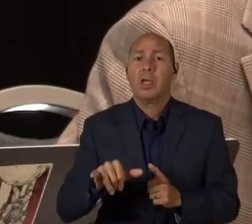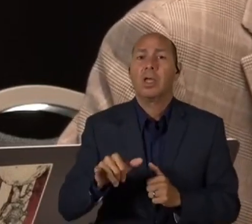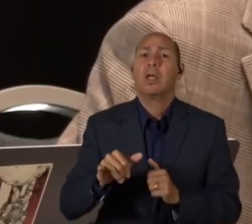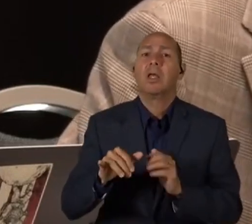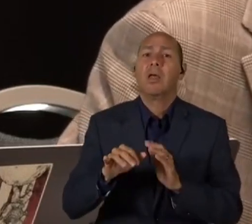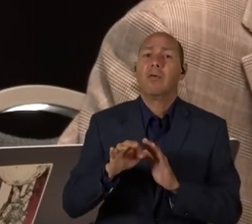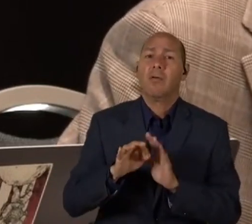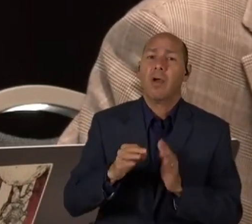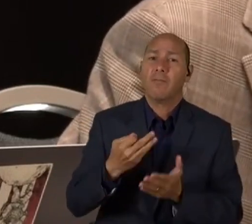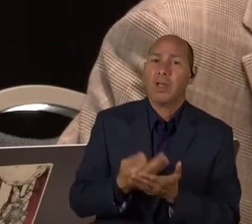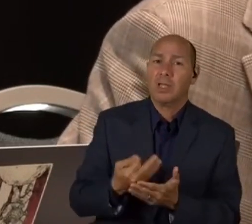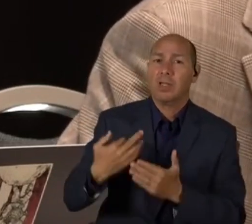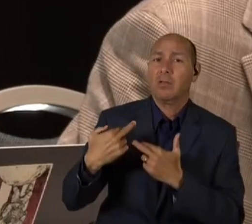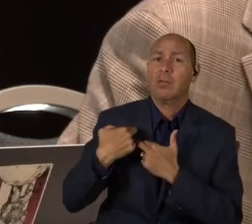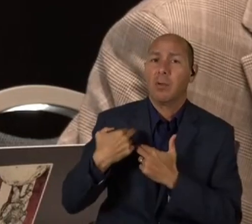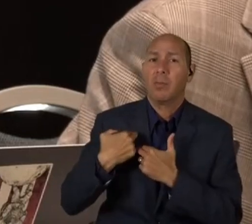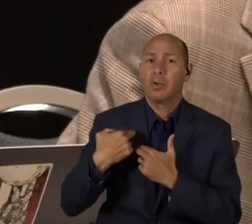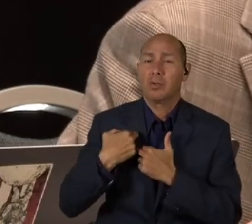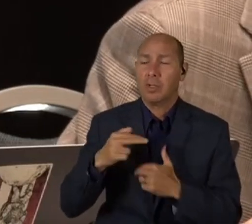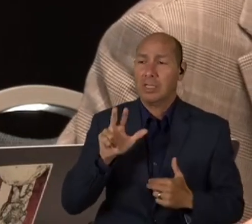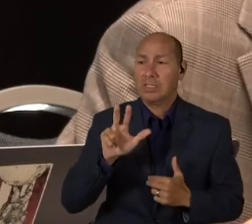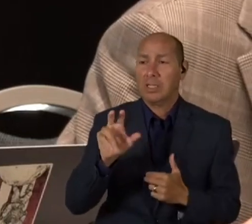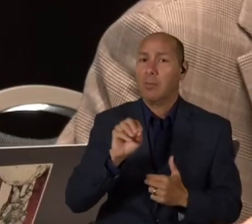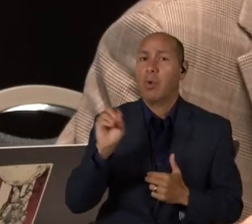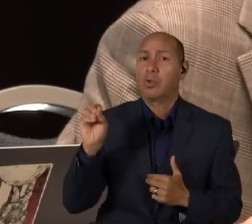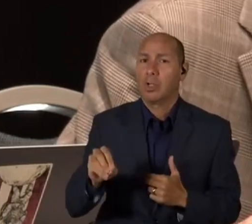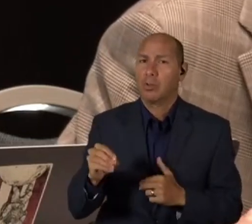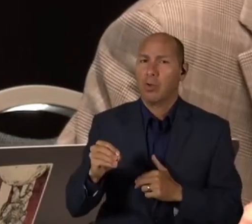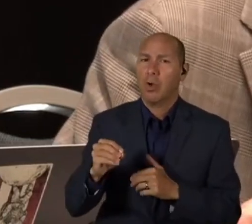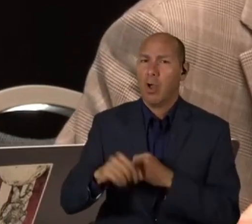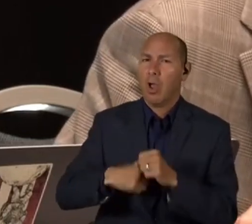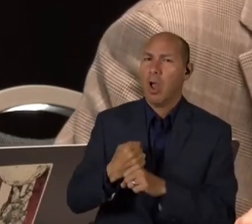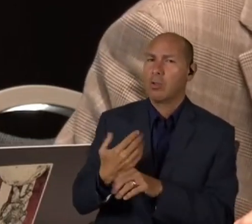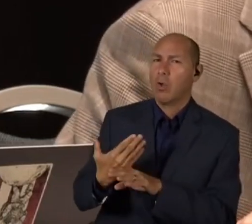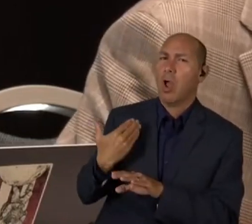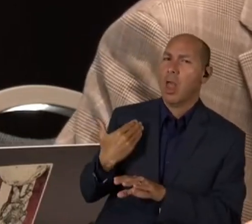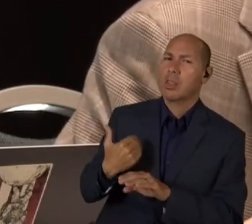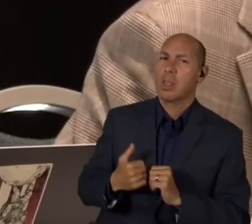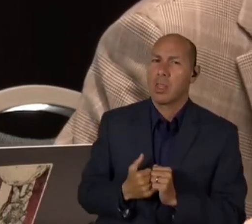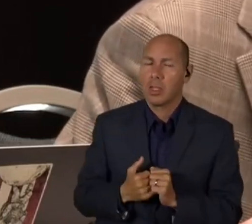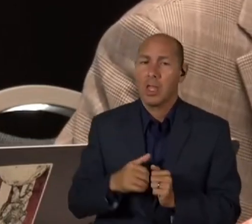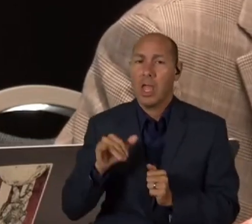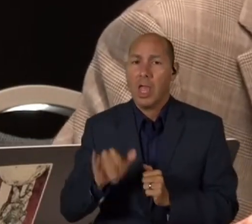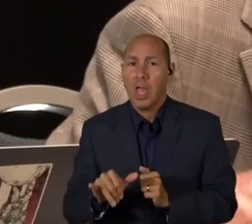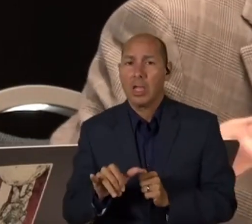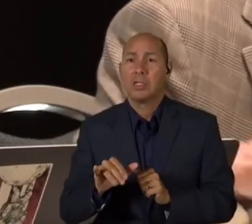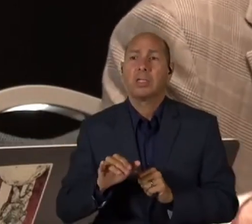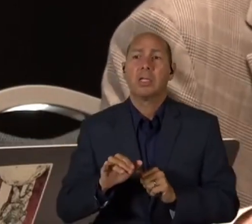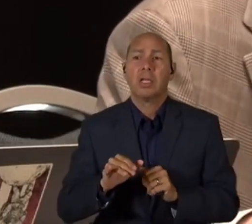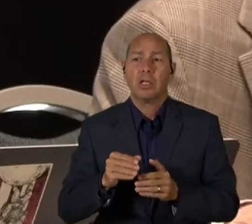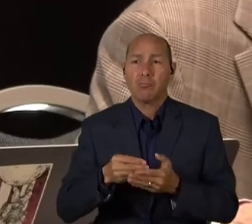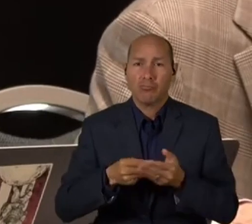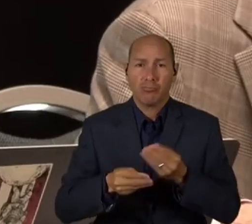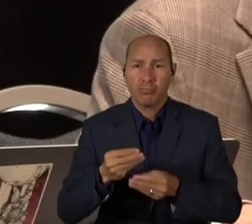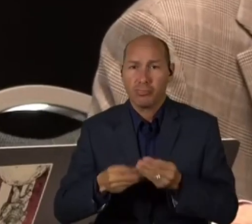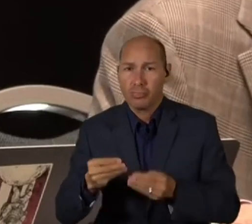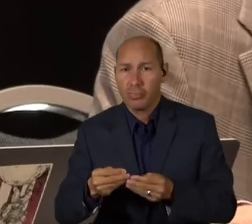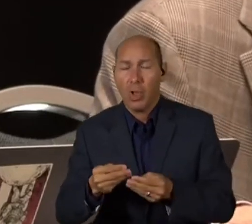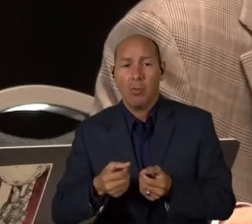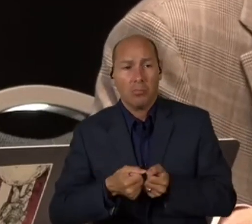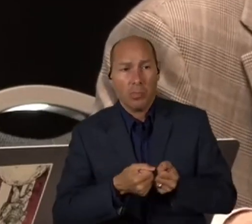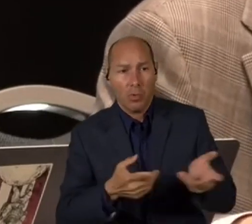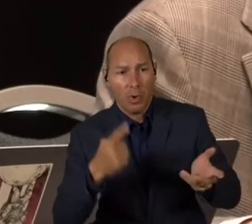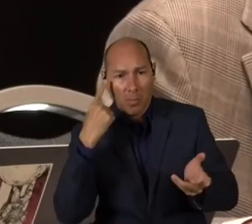responsible 3% from the previous year, and that budget provides for funding for all critical areas in Puerto